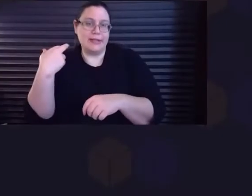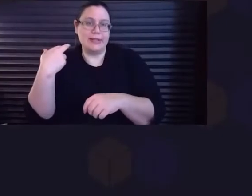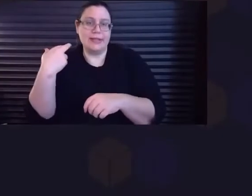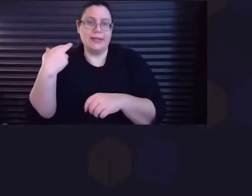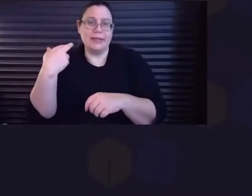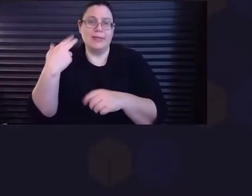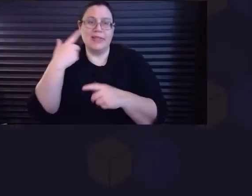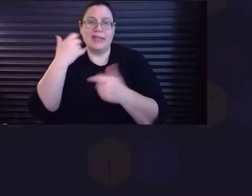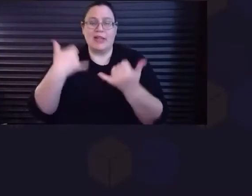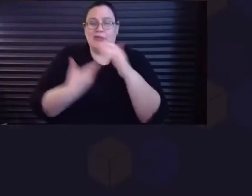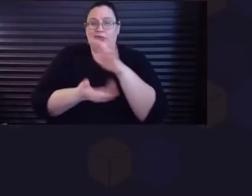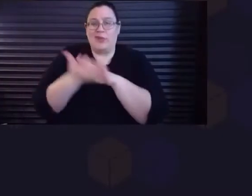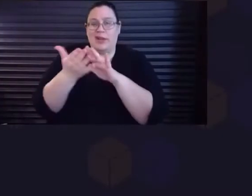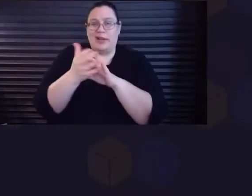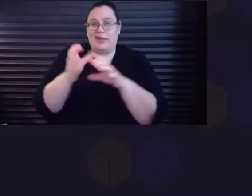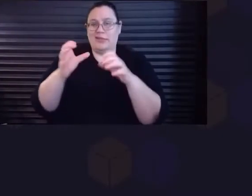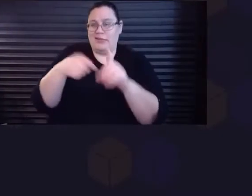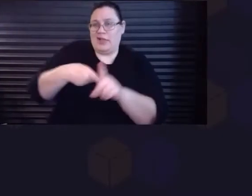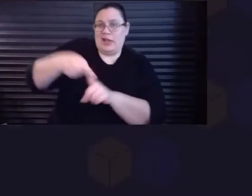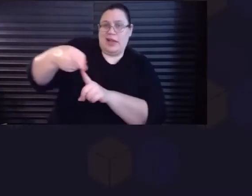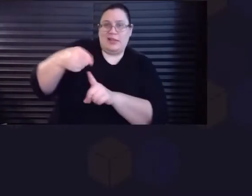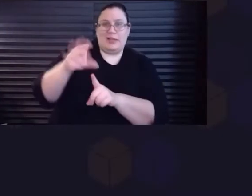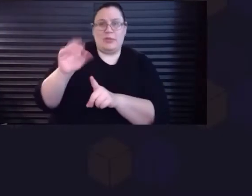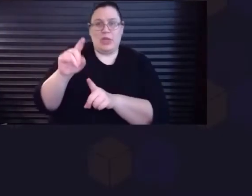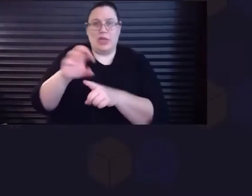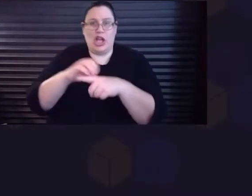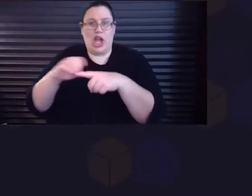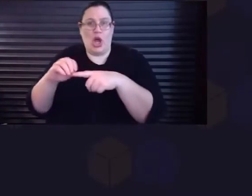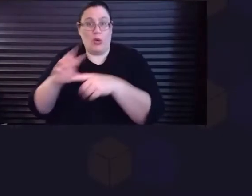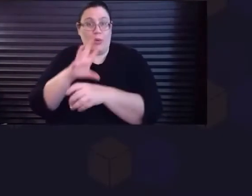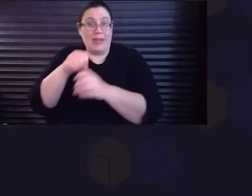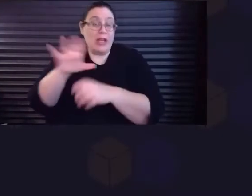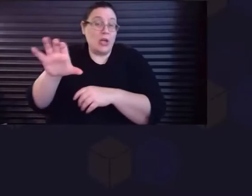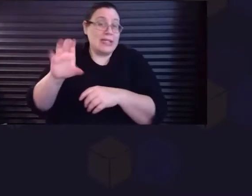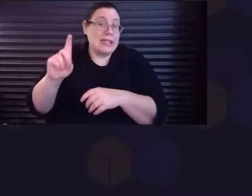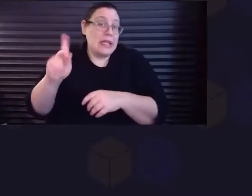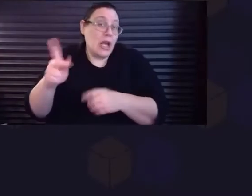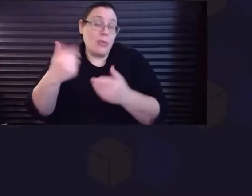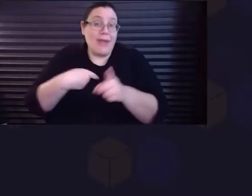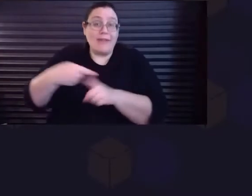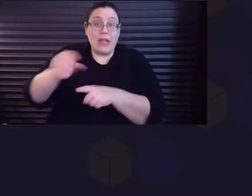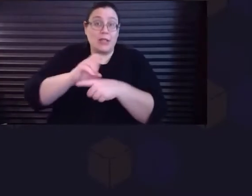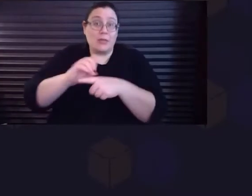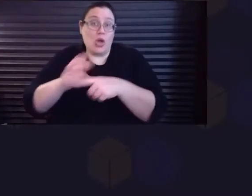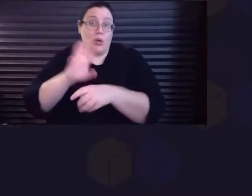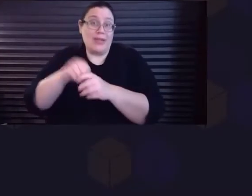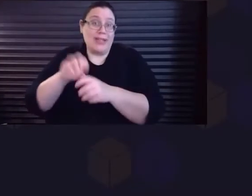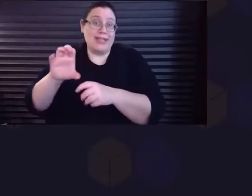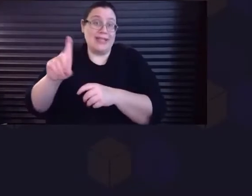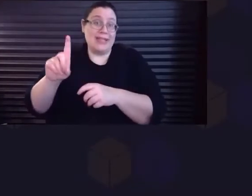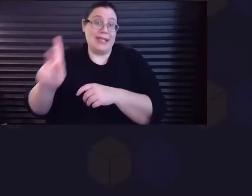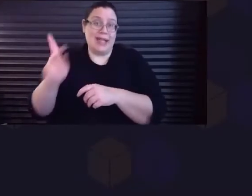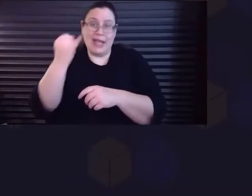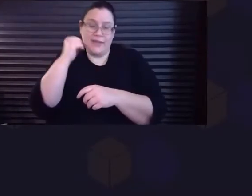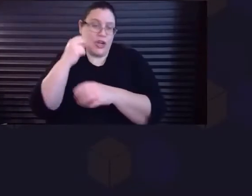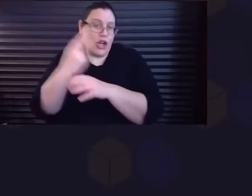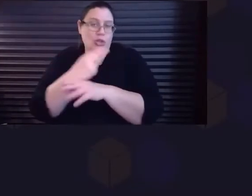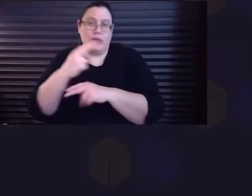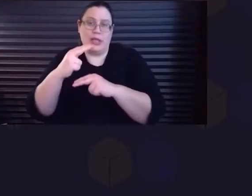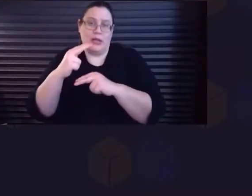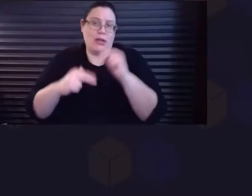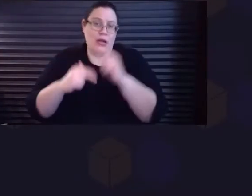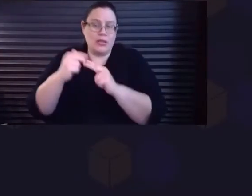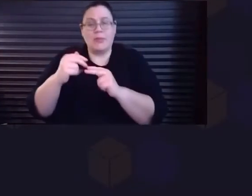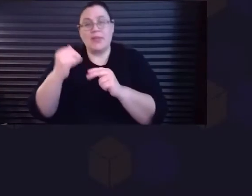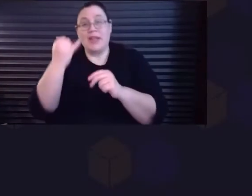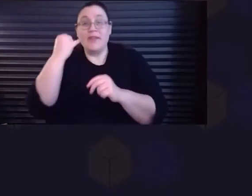code. Just like you're running custom code in your CDK, or might be running custom code in your CDK, if you're not just using the constructs, but you're putting ifs and loops in